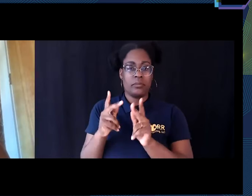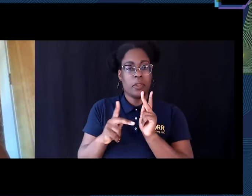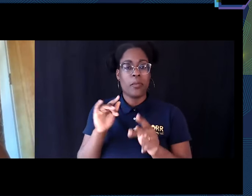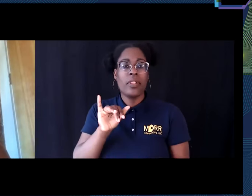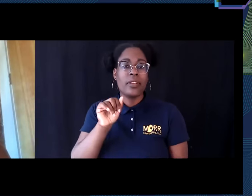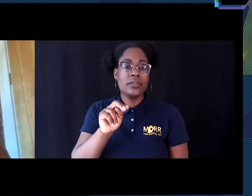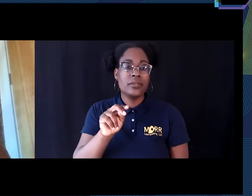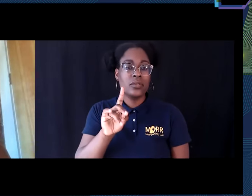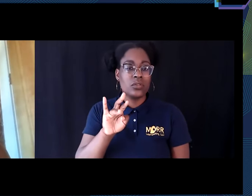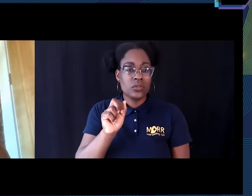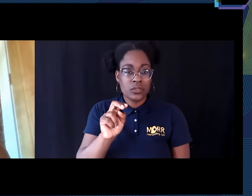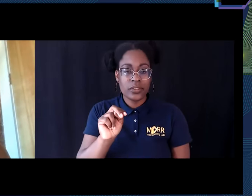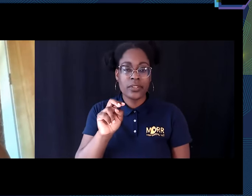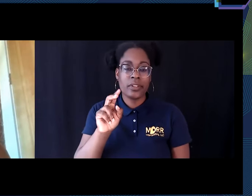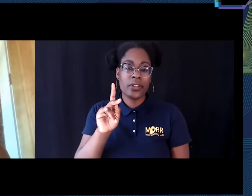Keene, for example,